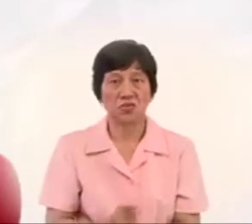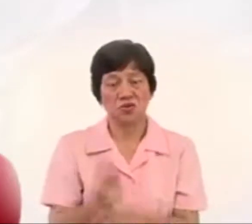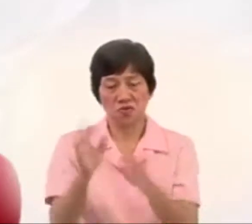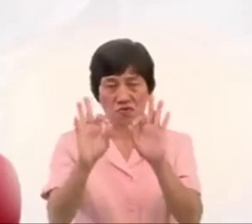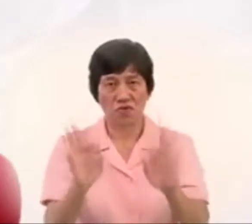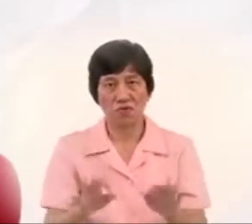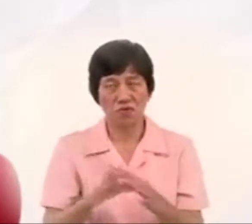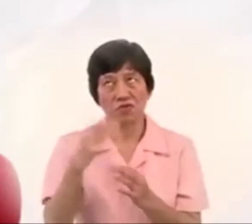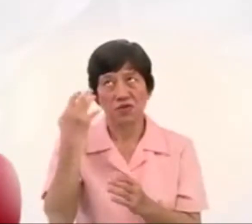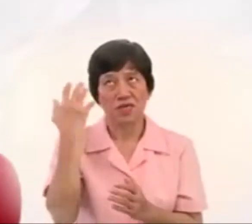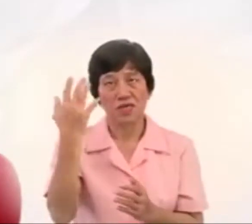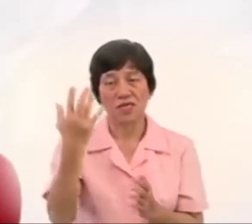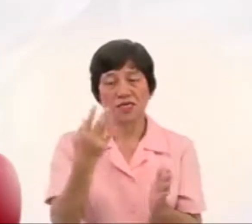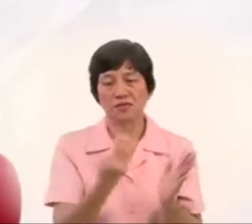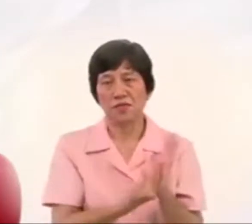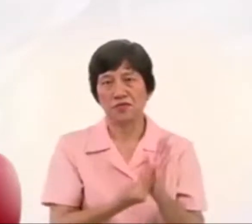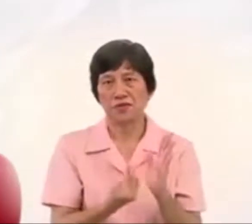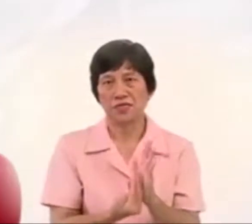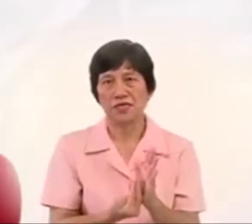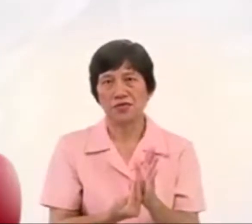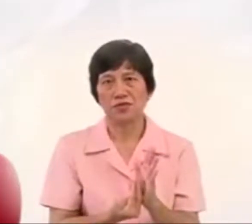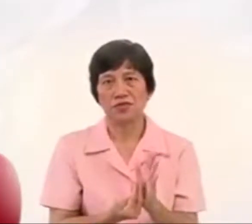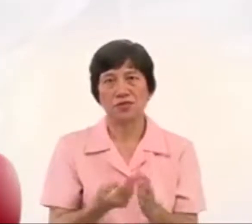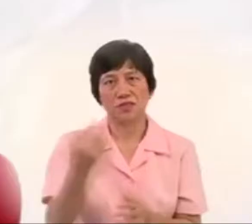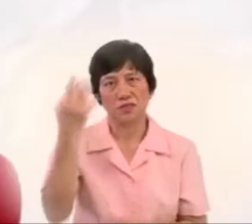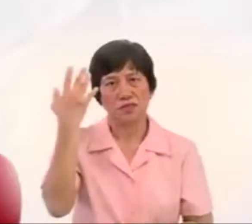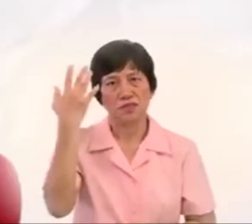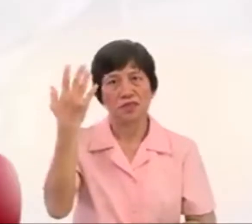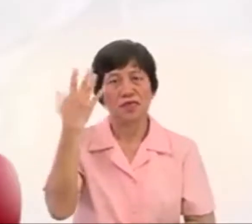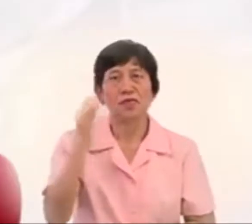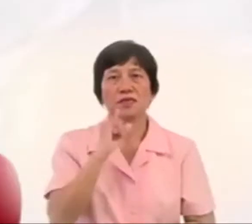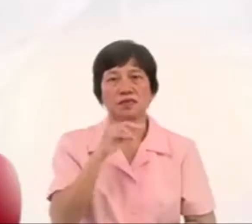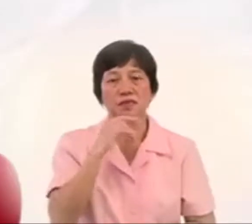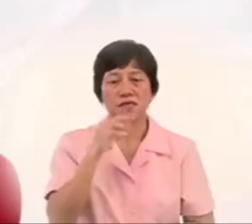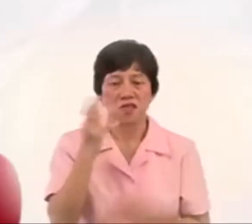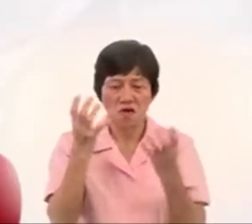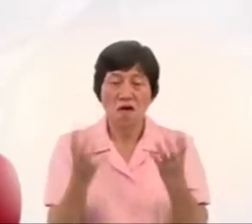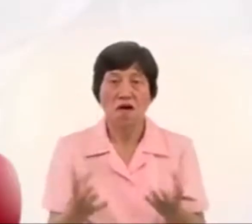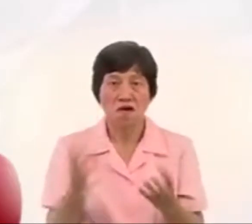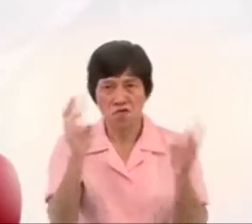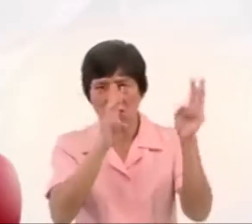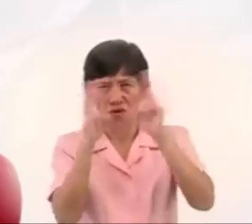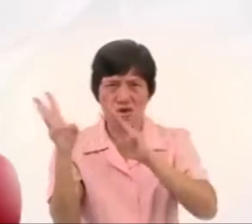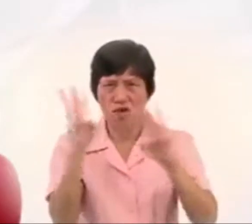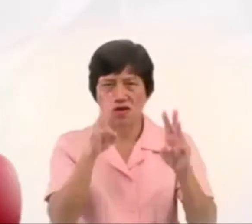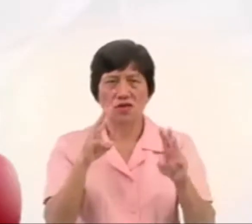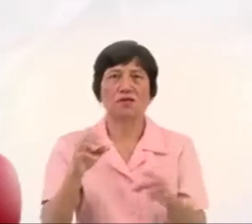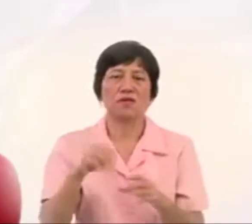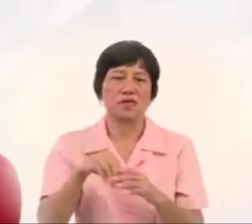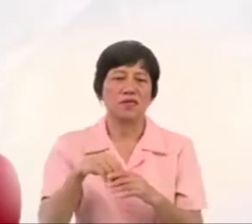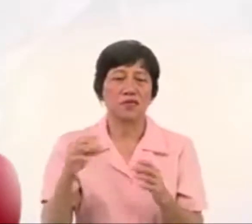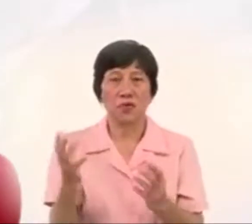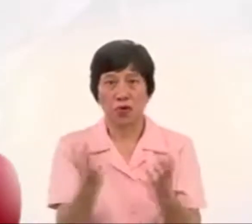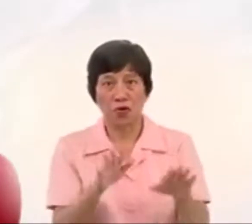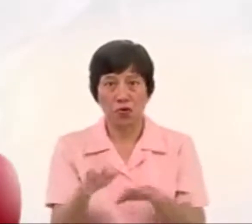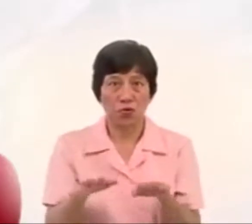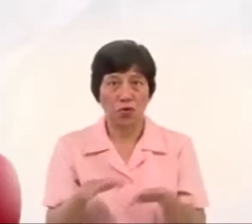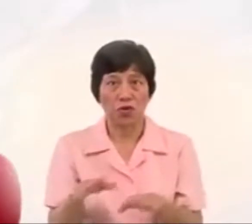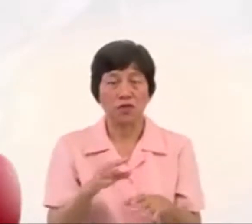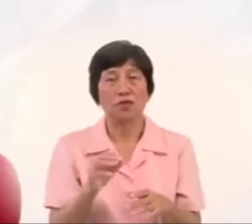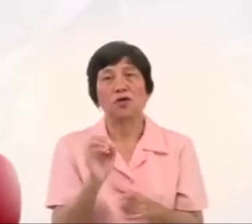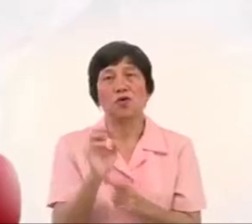manifestations. He was not in the heavy winds. He was not in the earthquake. He was not in the